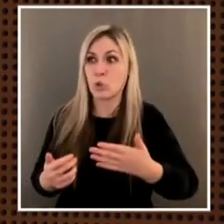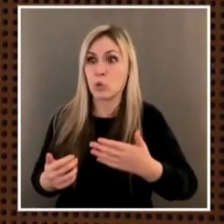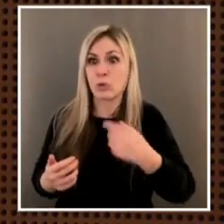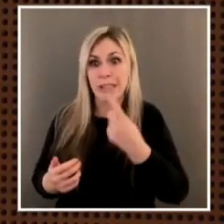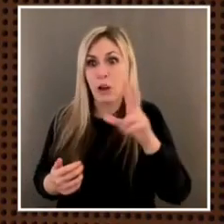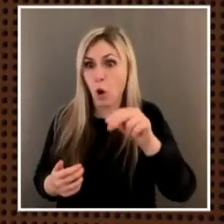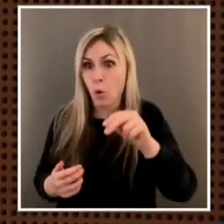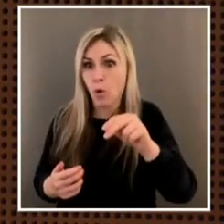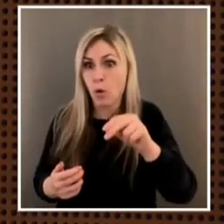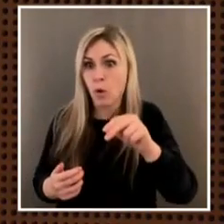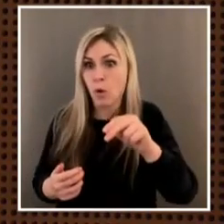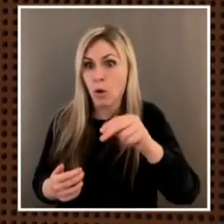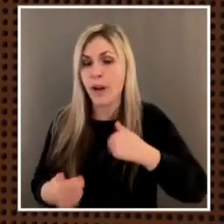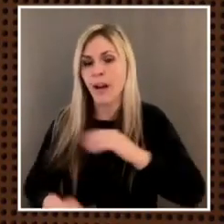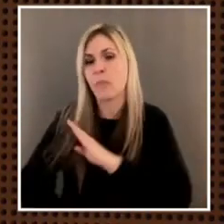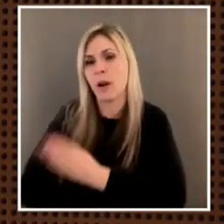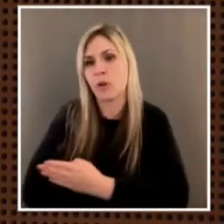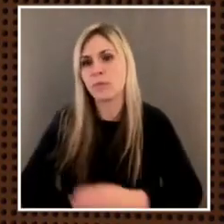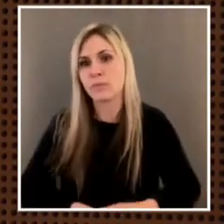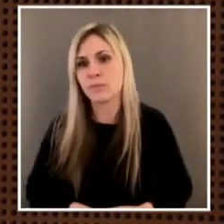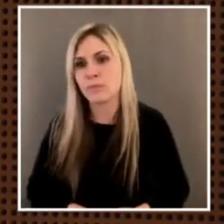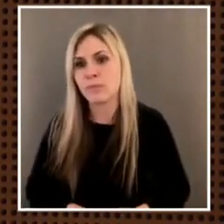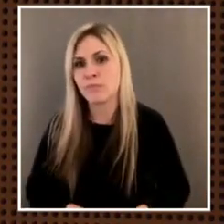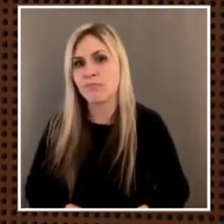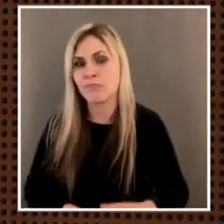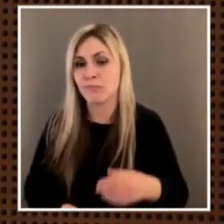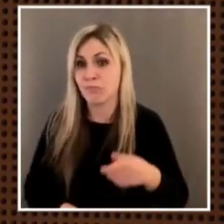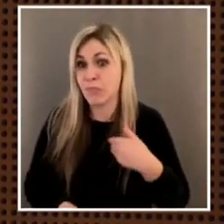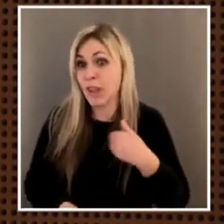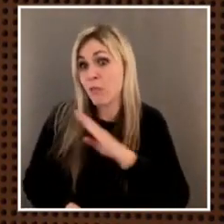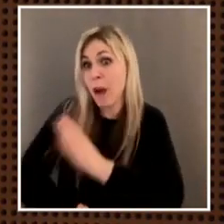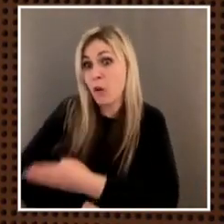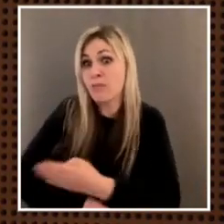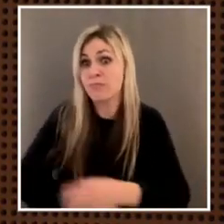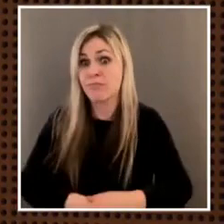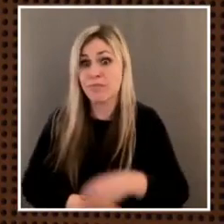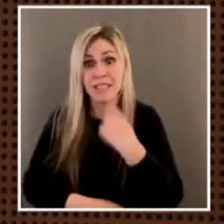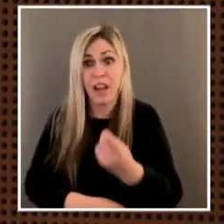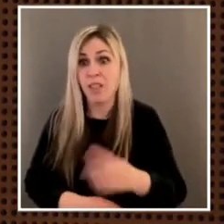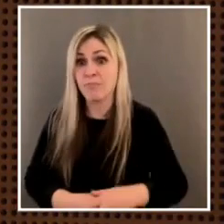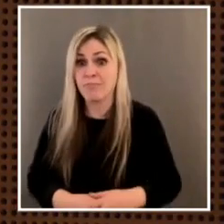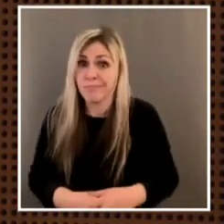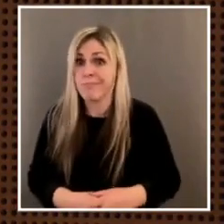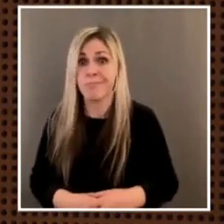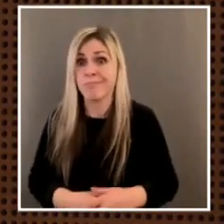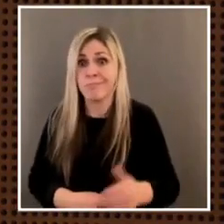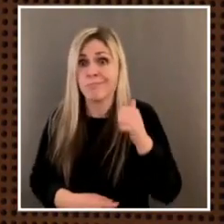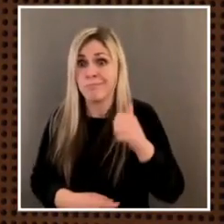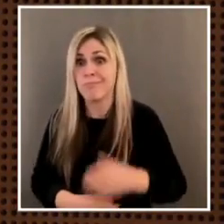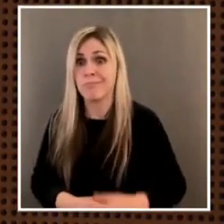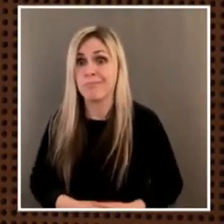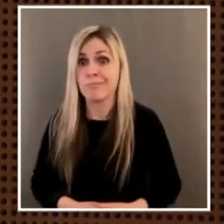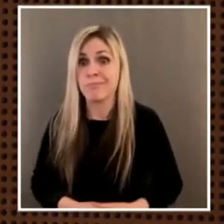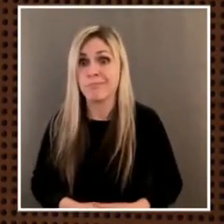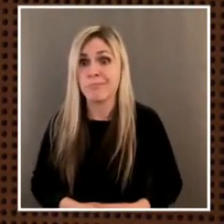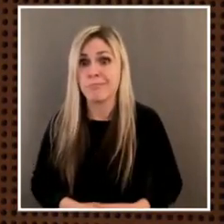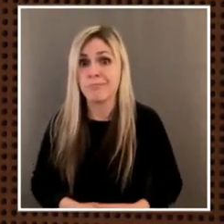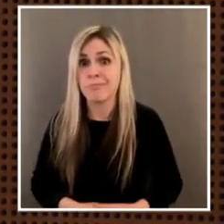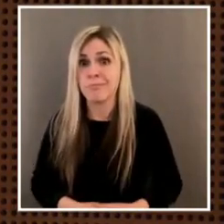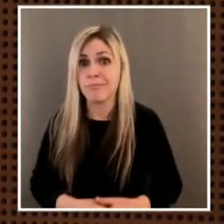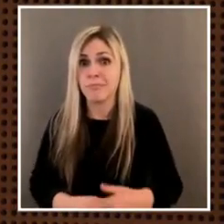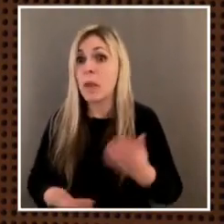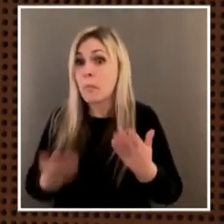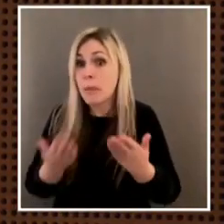power. Yeah. You have power. Yeah. Just tell them, you know, I'm not doing that. There might